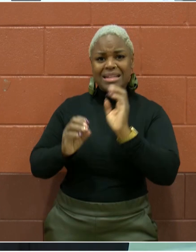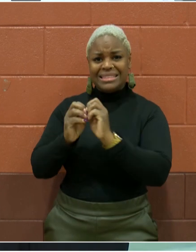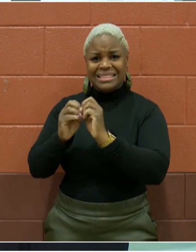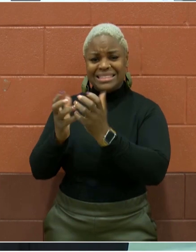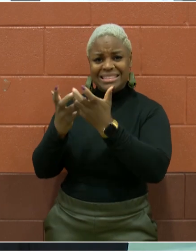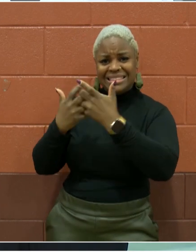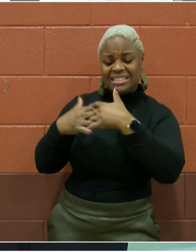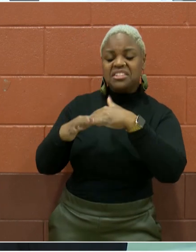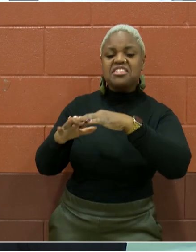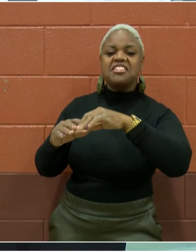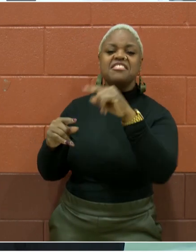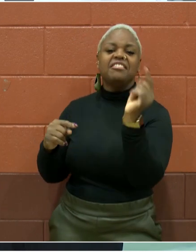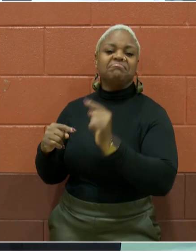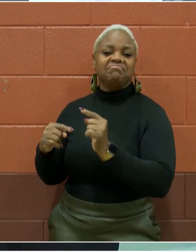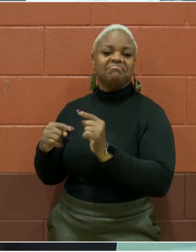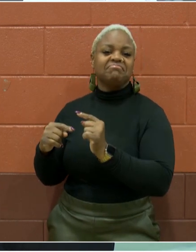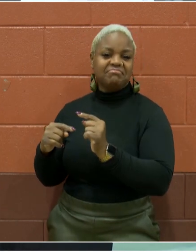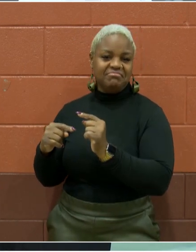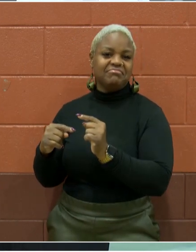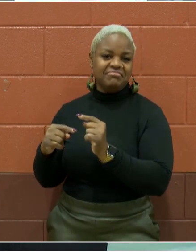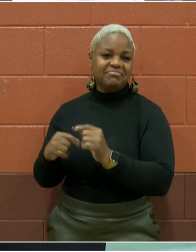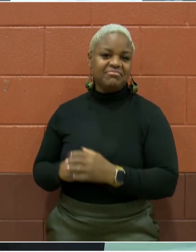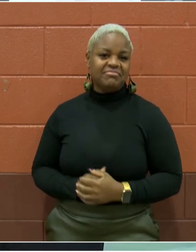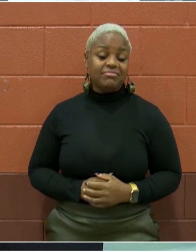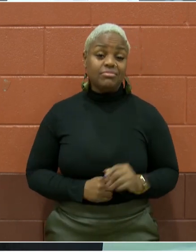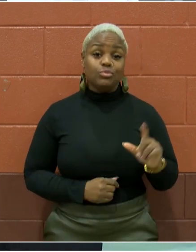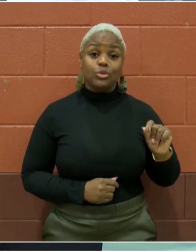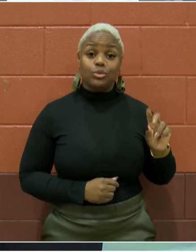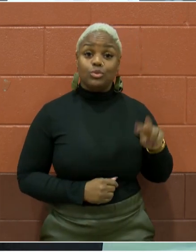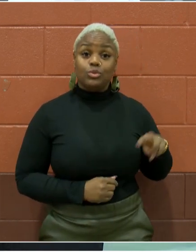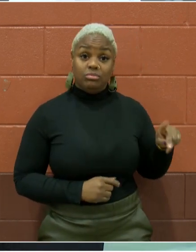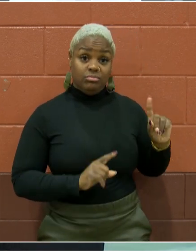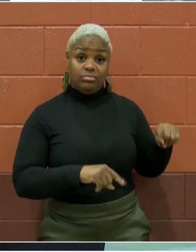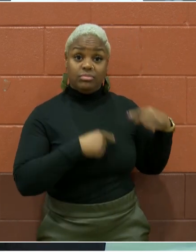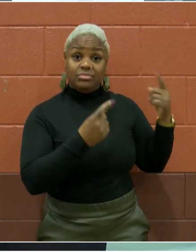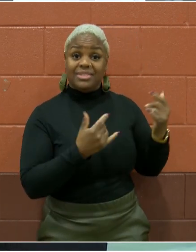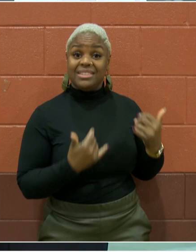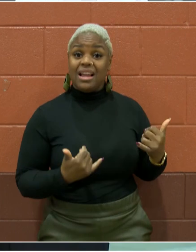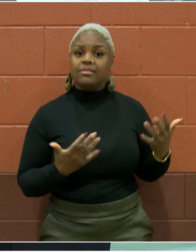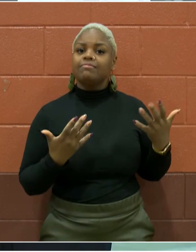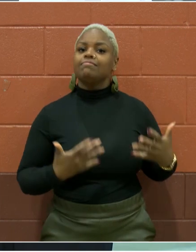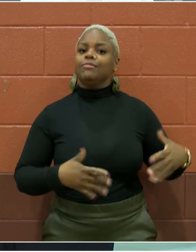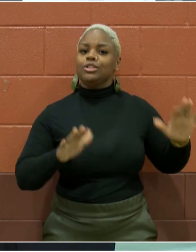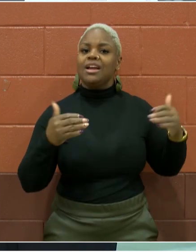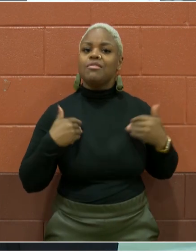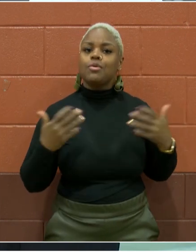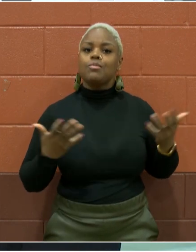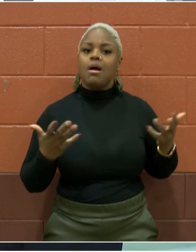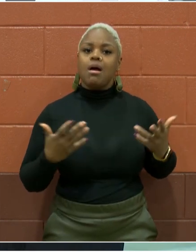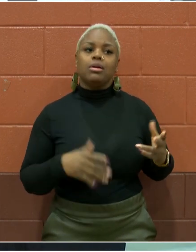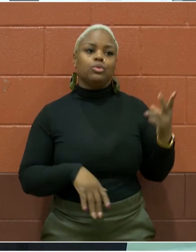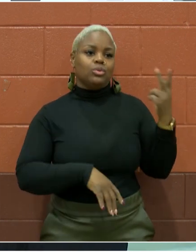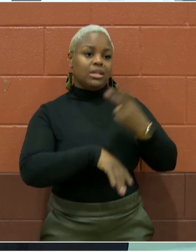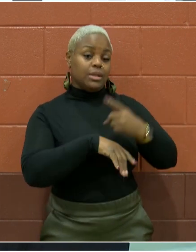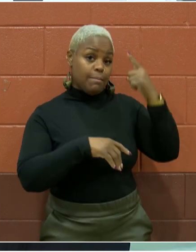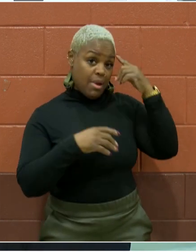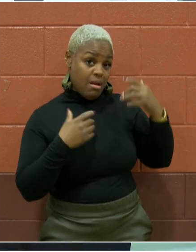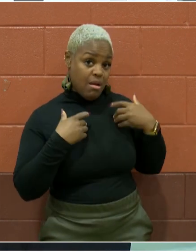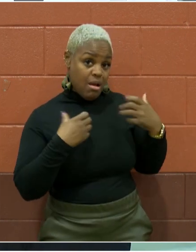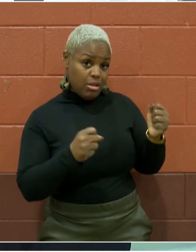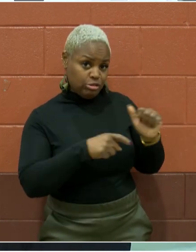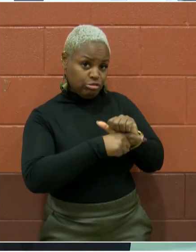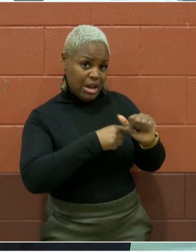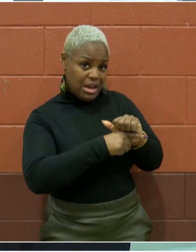and the end of this year, every MPD officer has completed a 2-day mental health first aid training or has been certified as